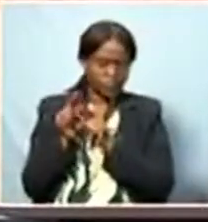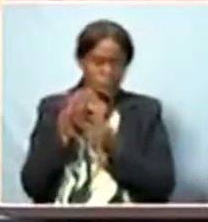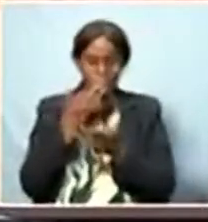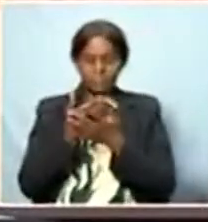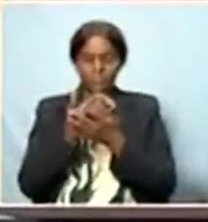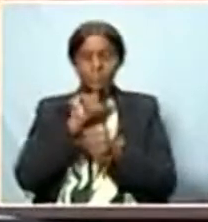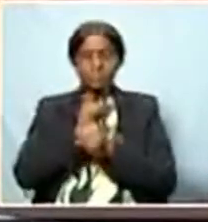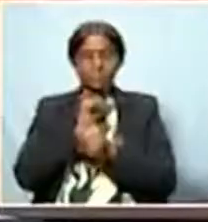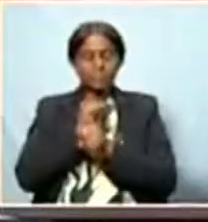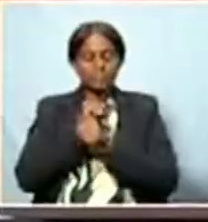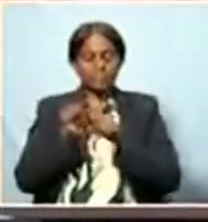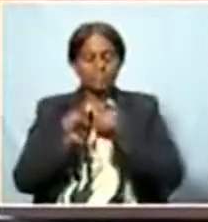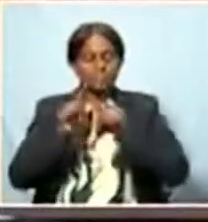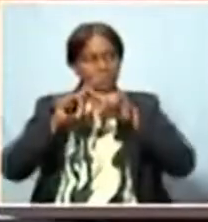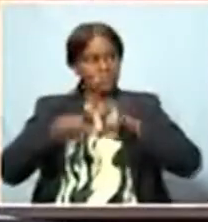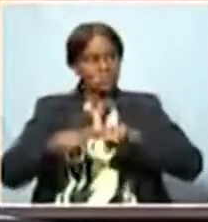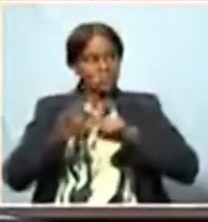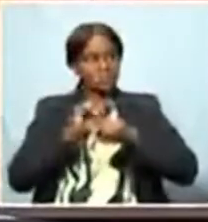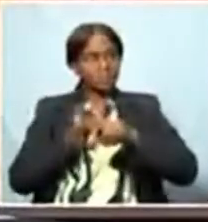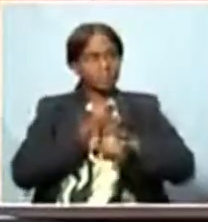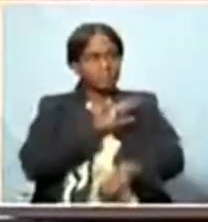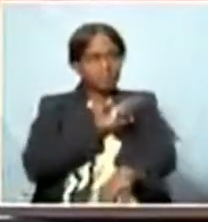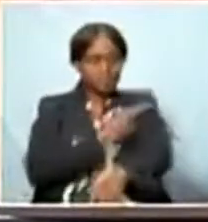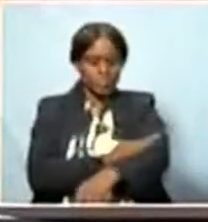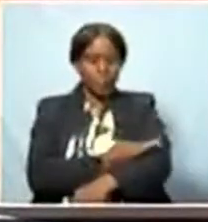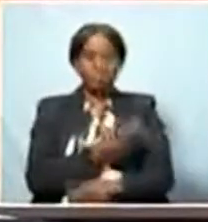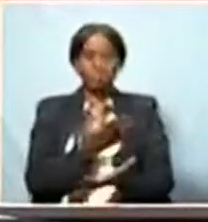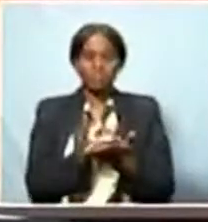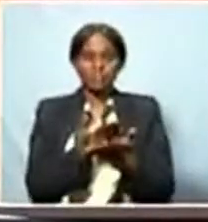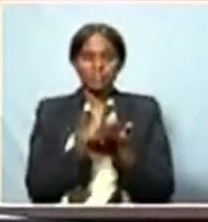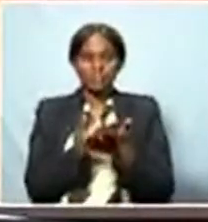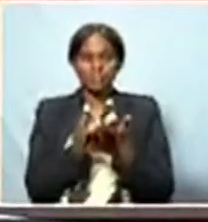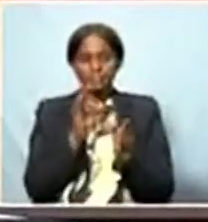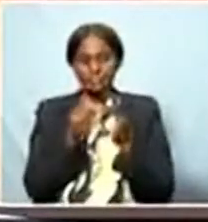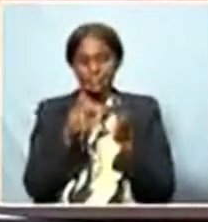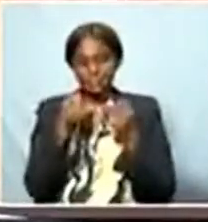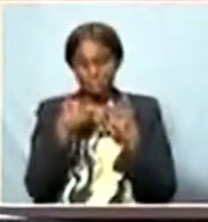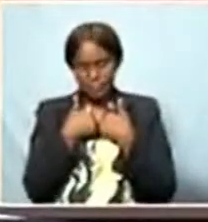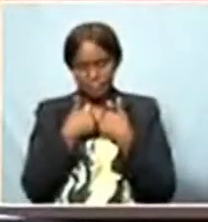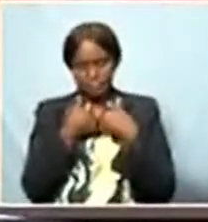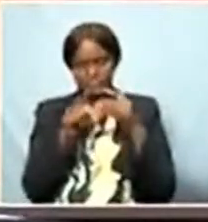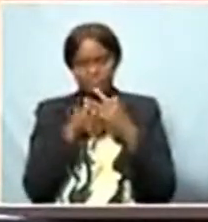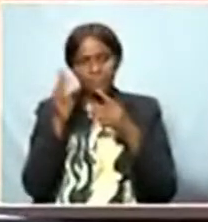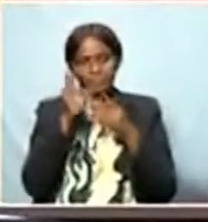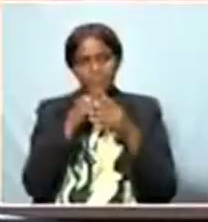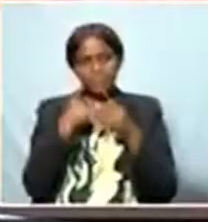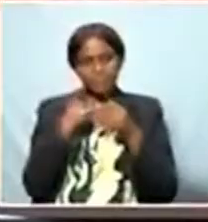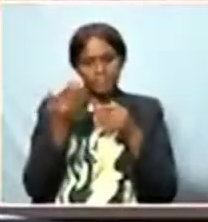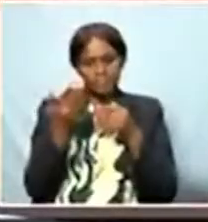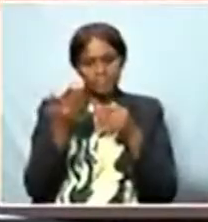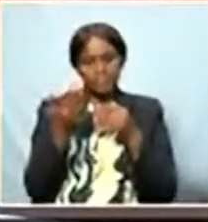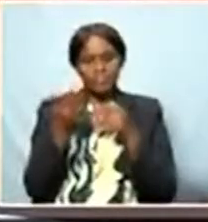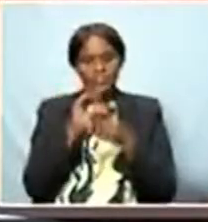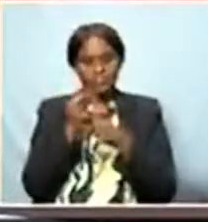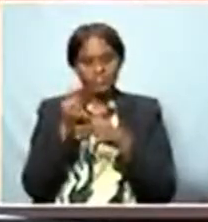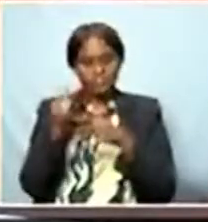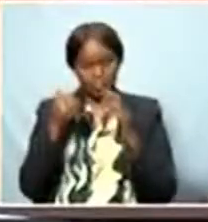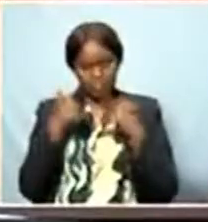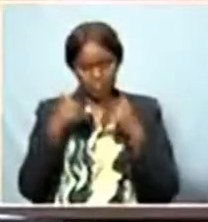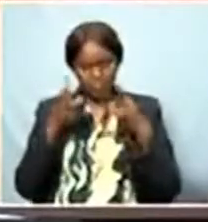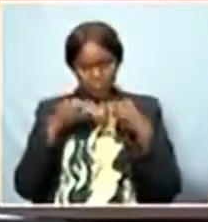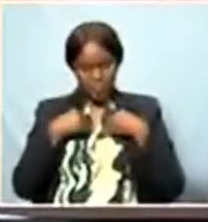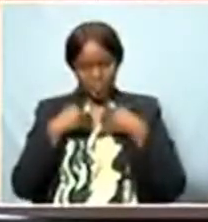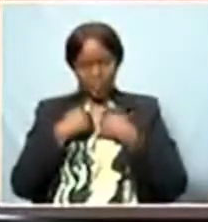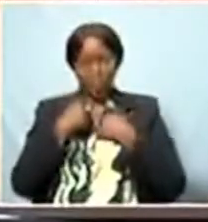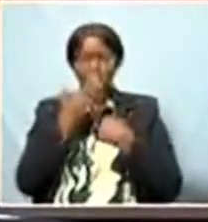work anchors on how well resourced you are. And if you embark on, or if you embrace a